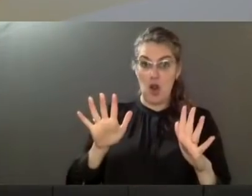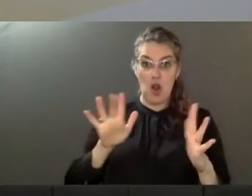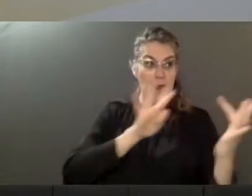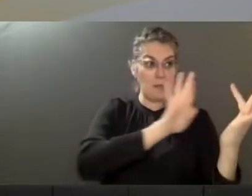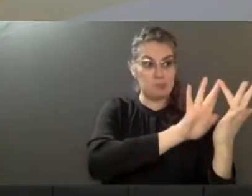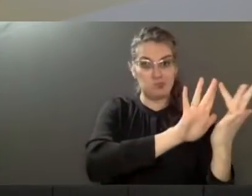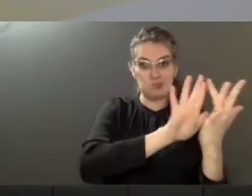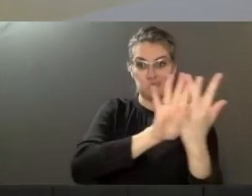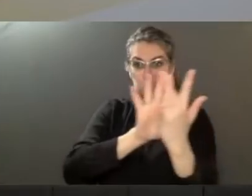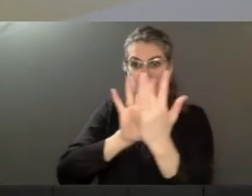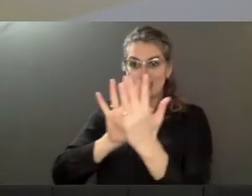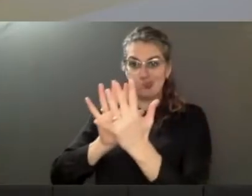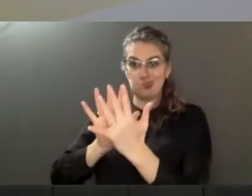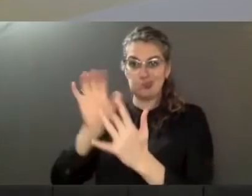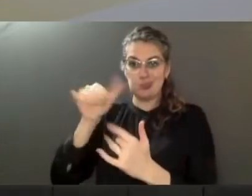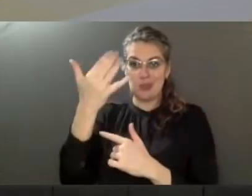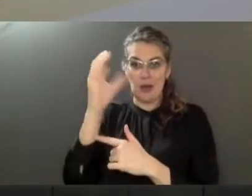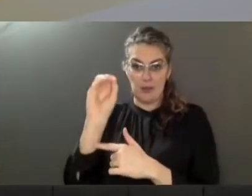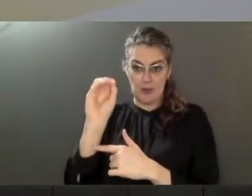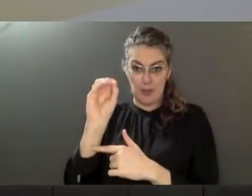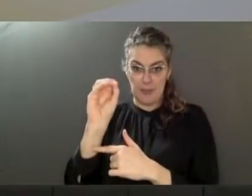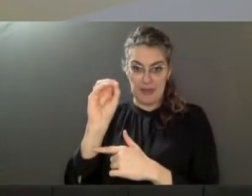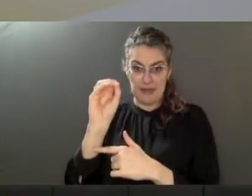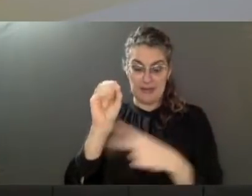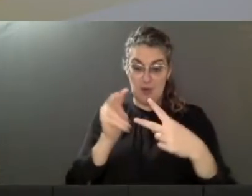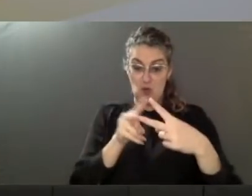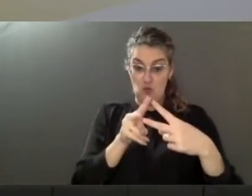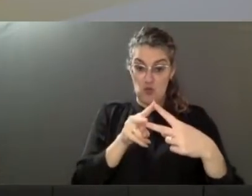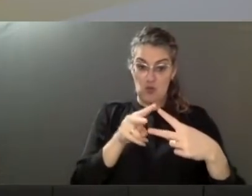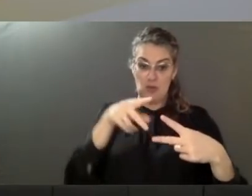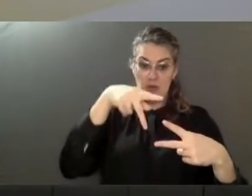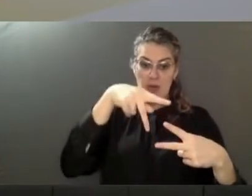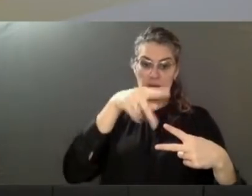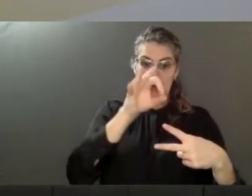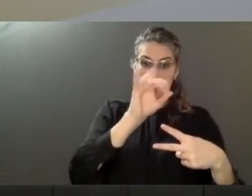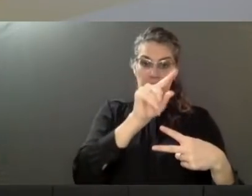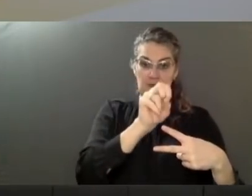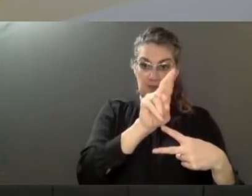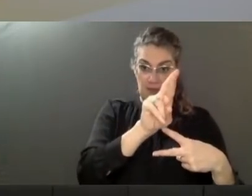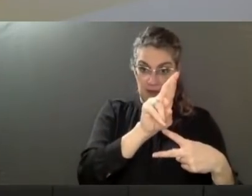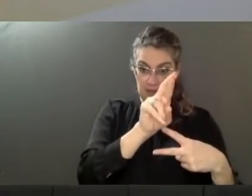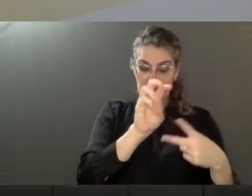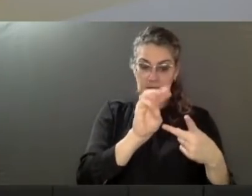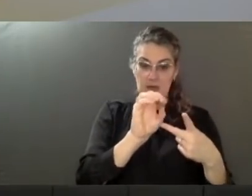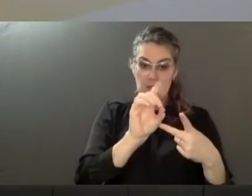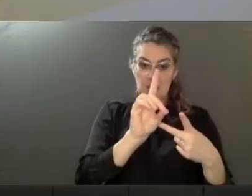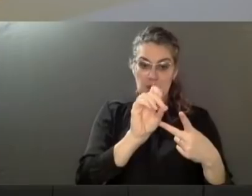other than Pfizer and Moderna, and will be reviewing